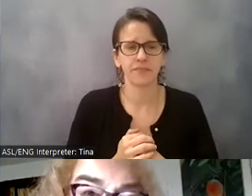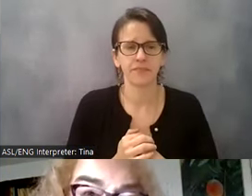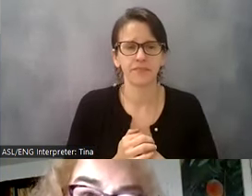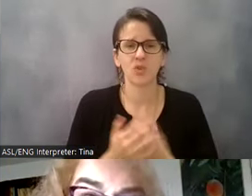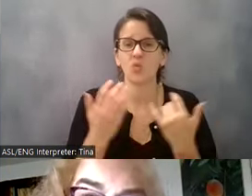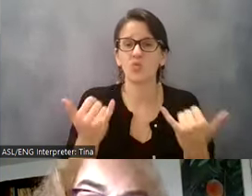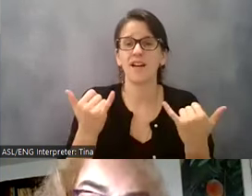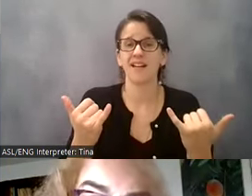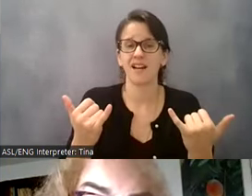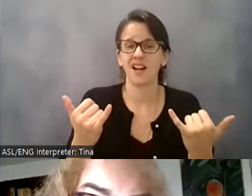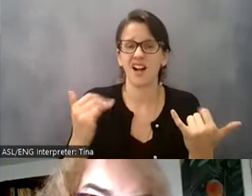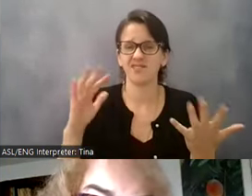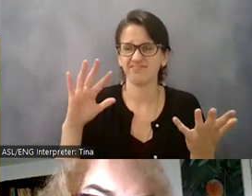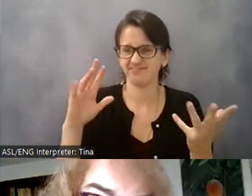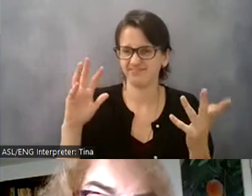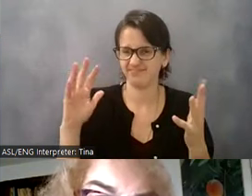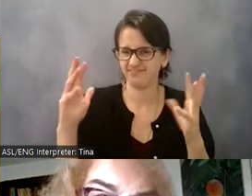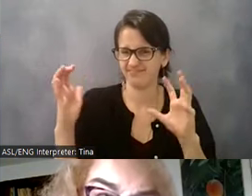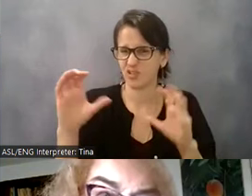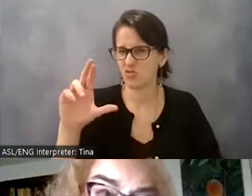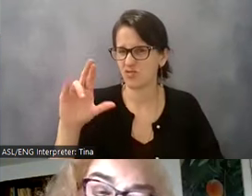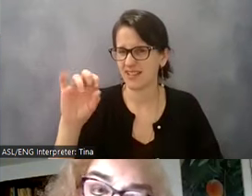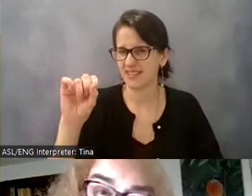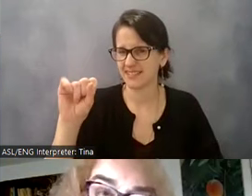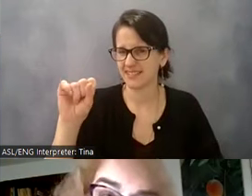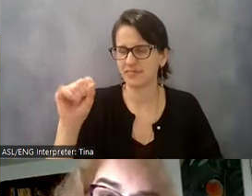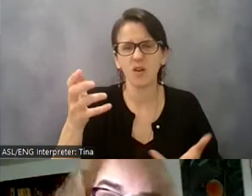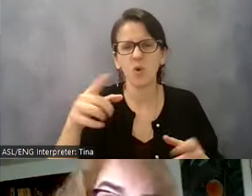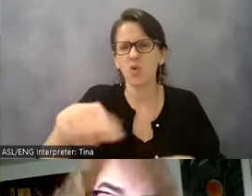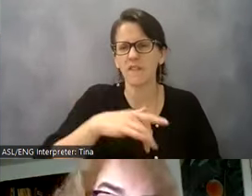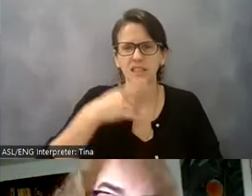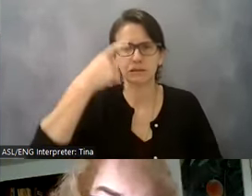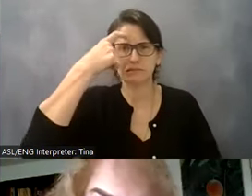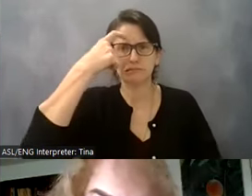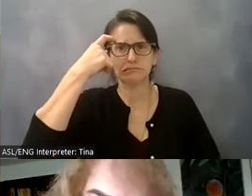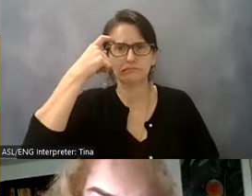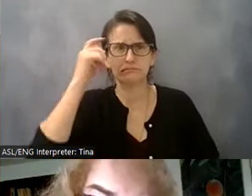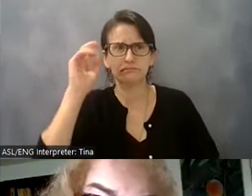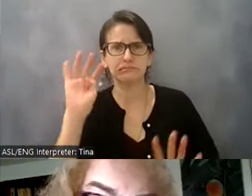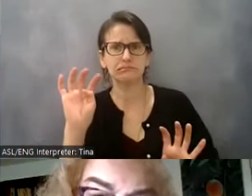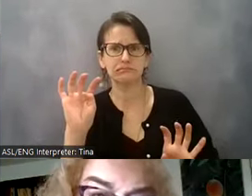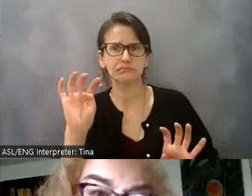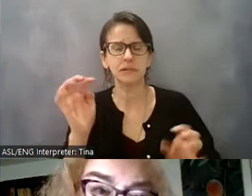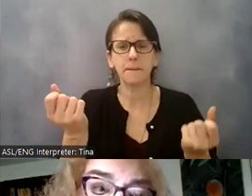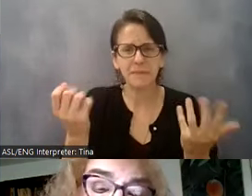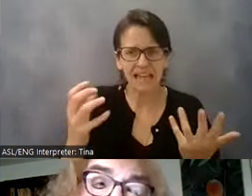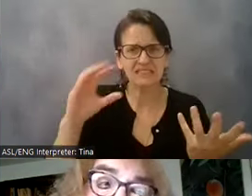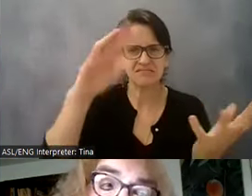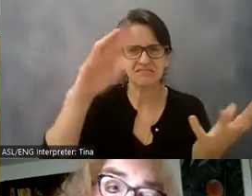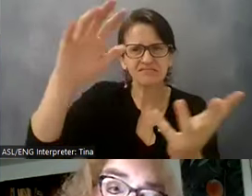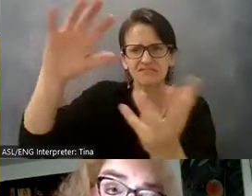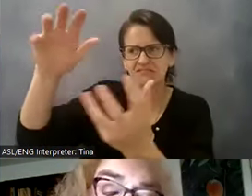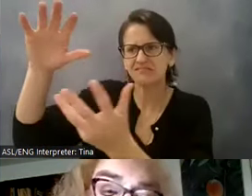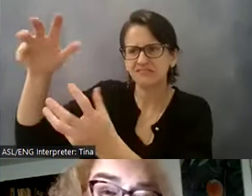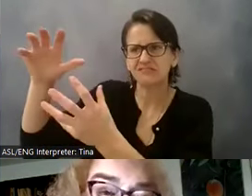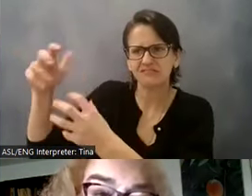crisis. I don't like to traumatize everyone. We've got enough crises going on right now. We've got